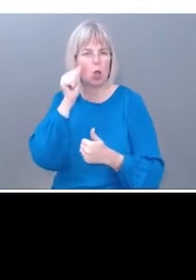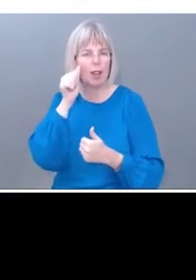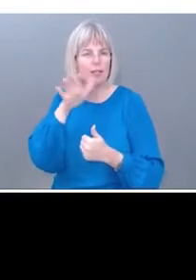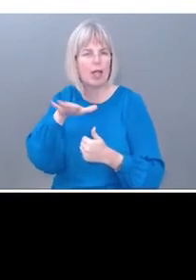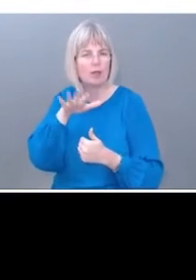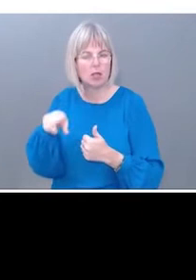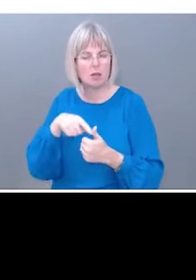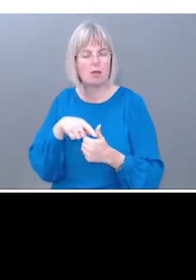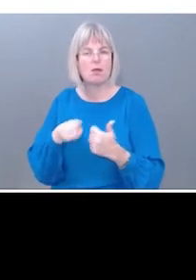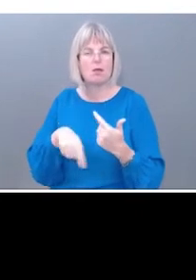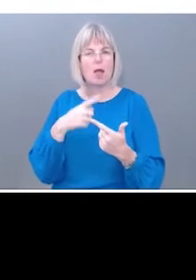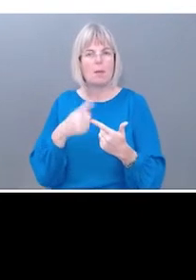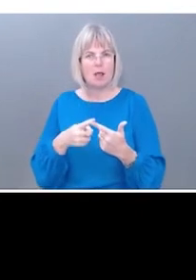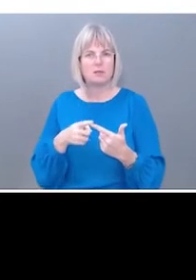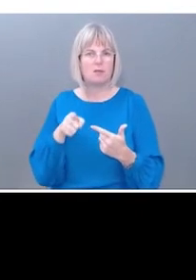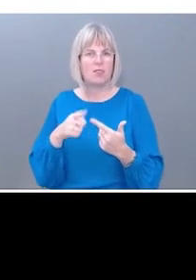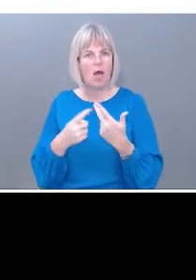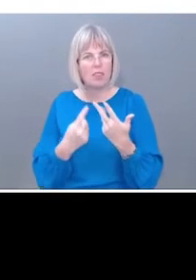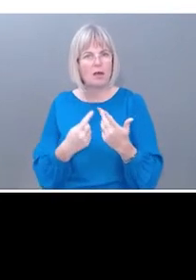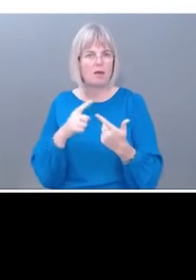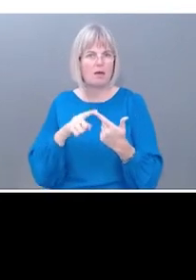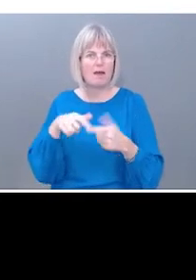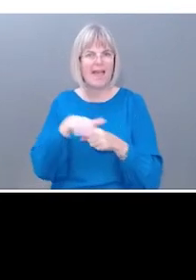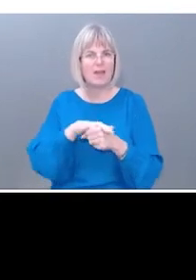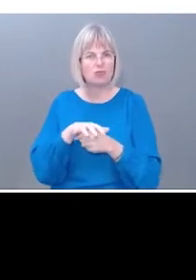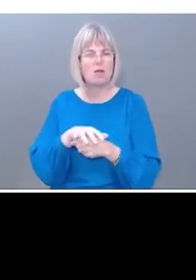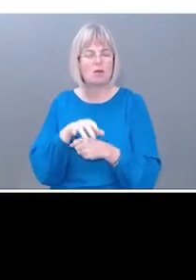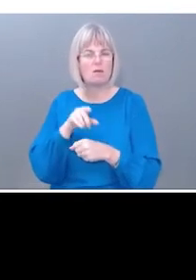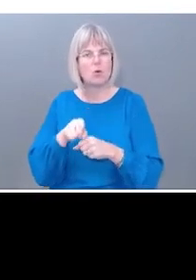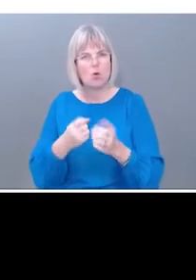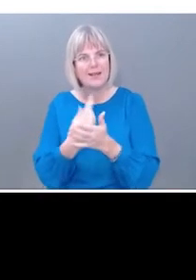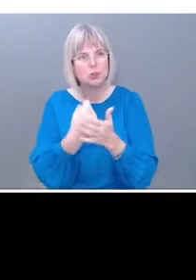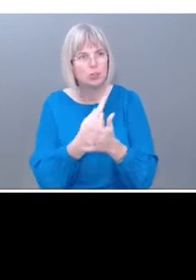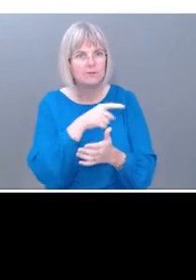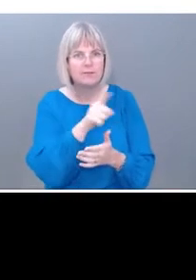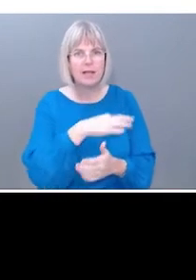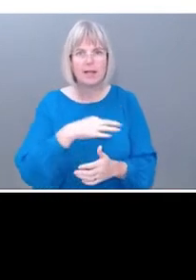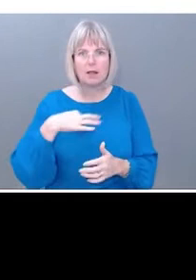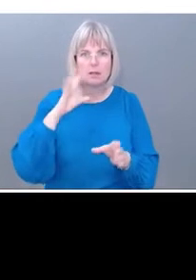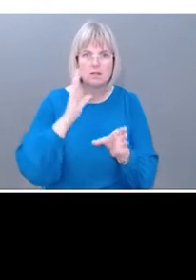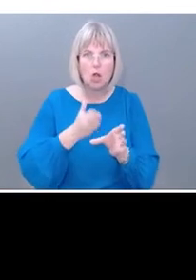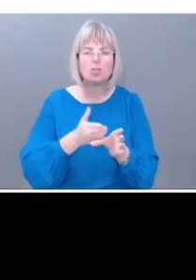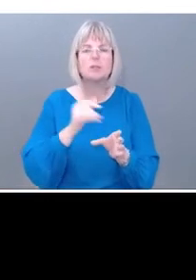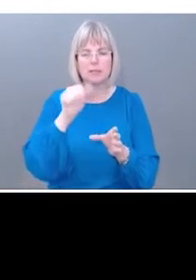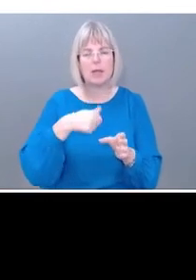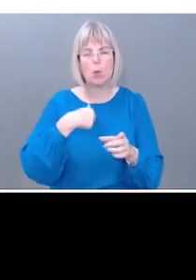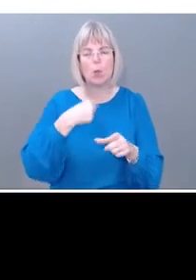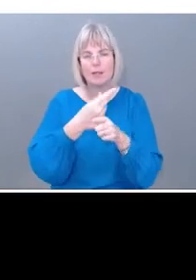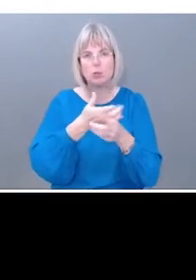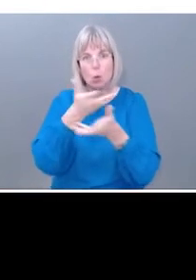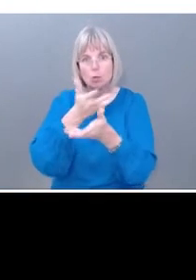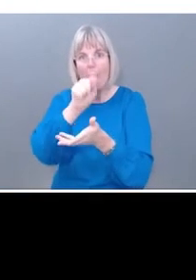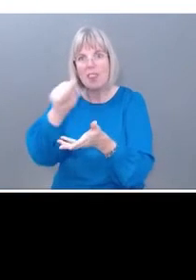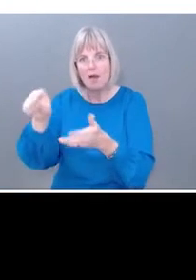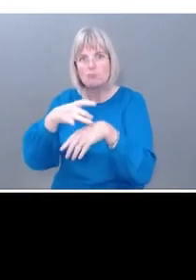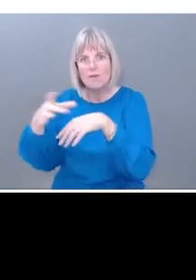currently within clinical psychology. But yep, we're talking to all the professions and sharing where we can. But of course, we're not quite there yet.